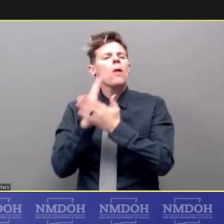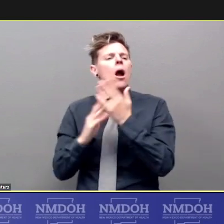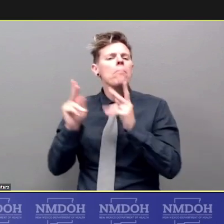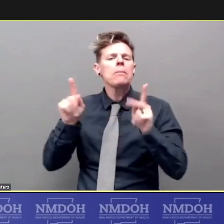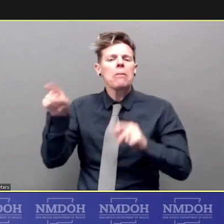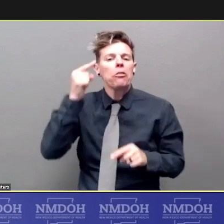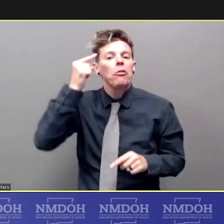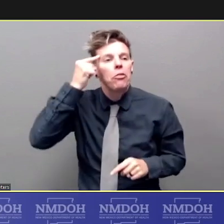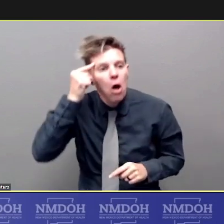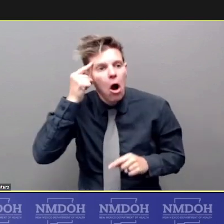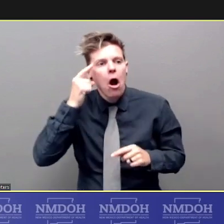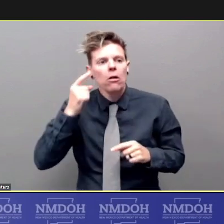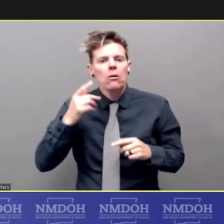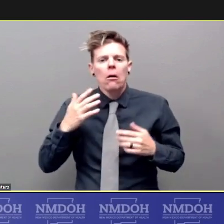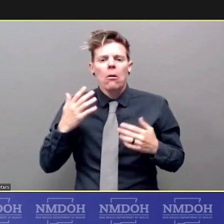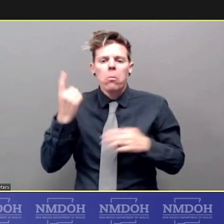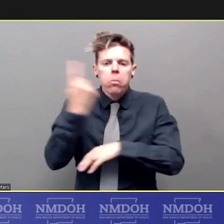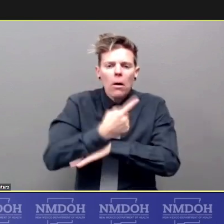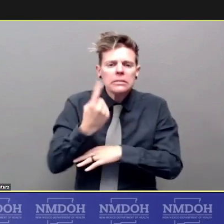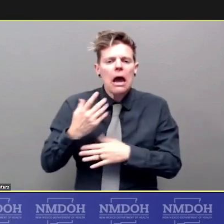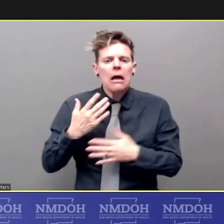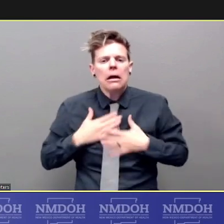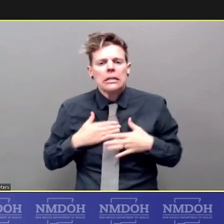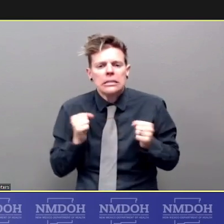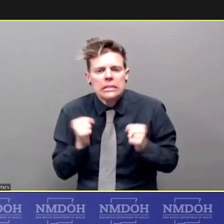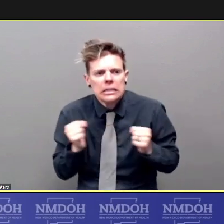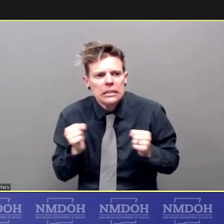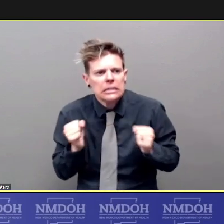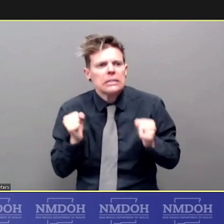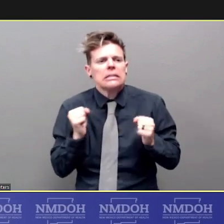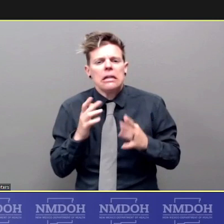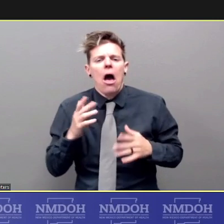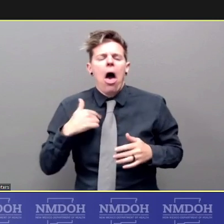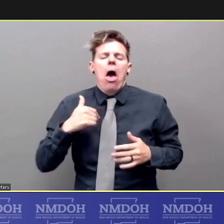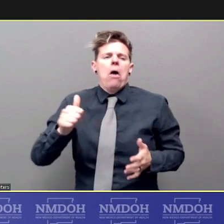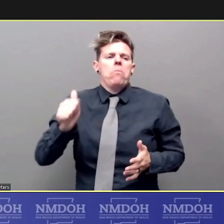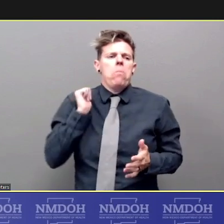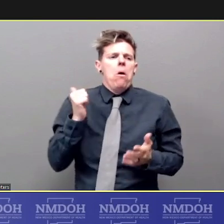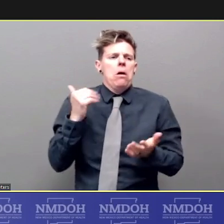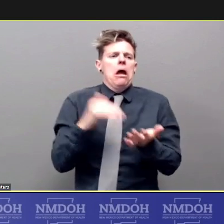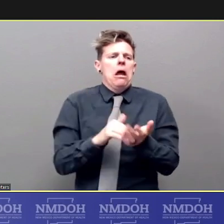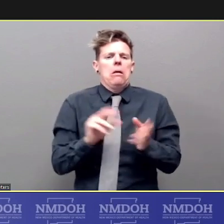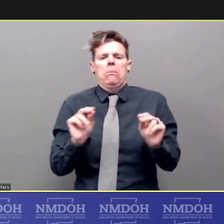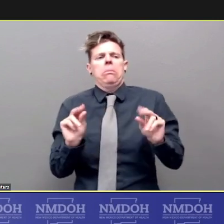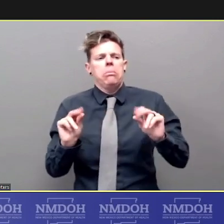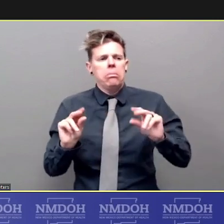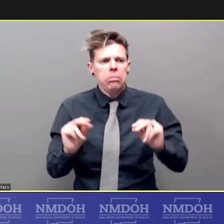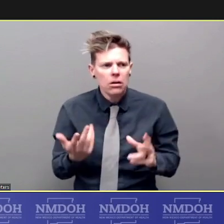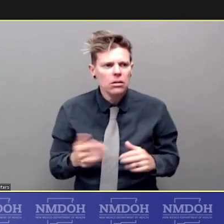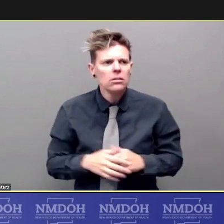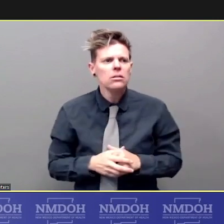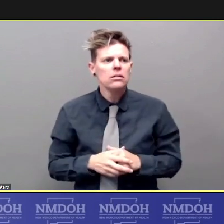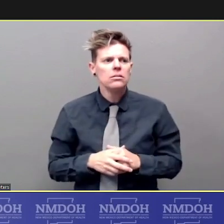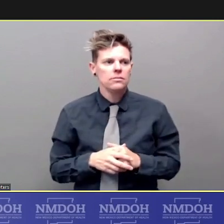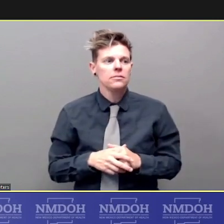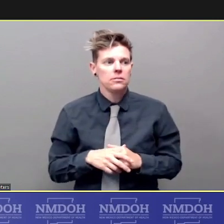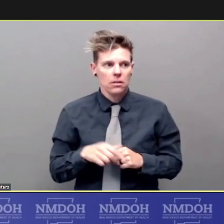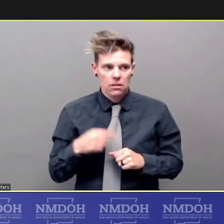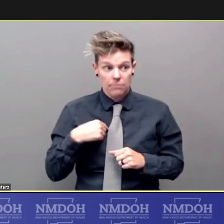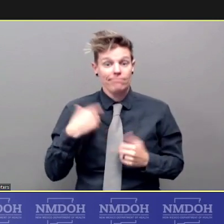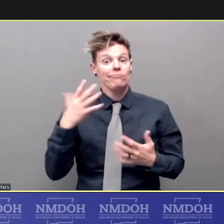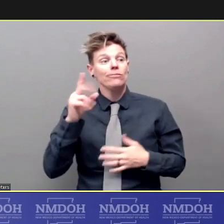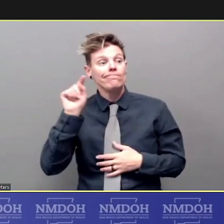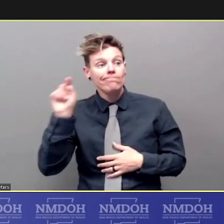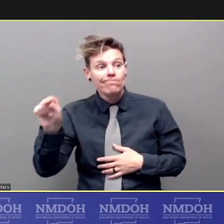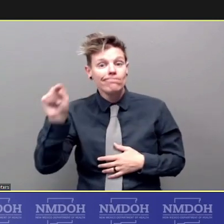day is too high, but I would just say as a physician, I've seen the people who ended up in